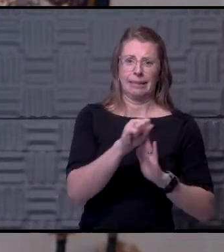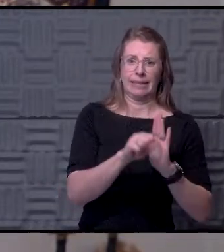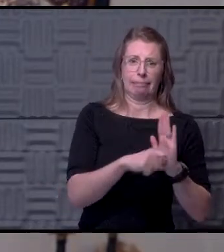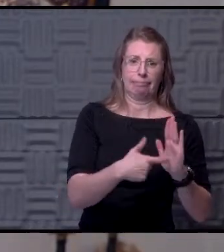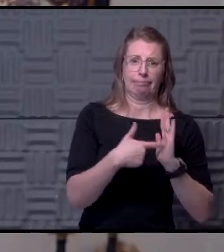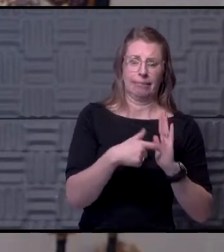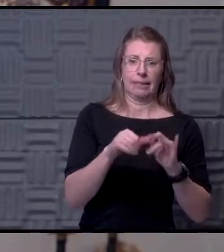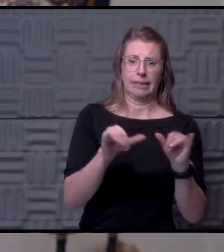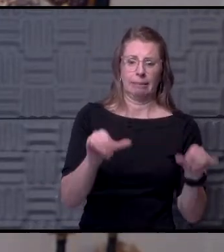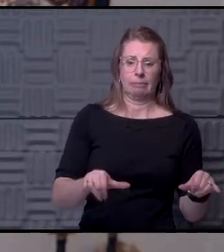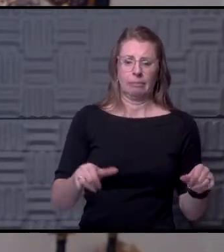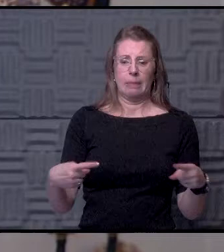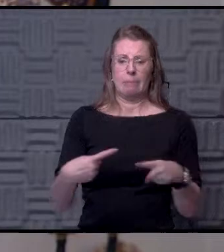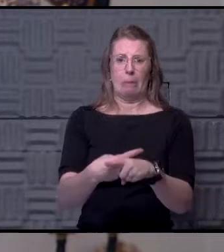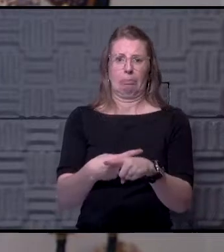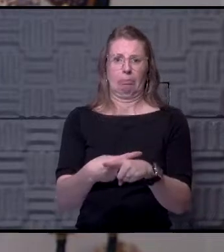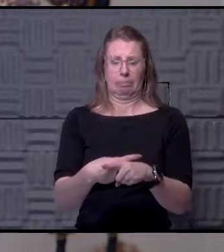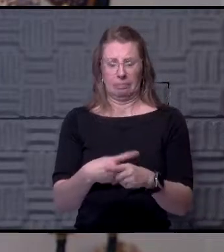state-mandated,